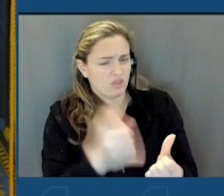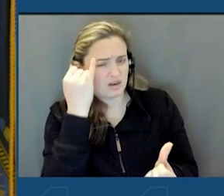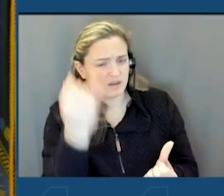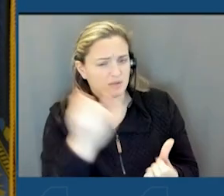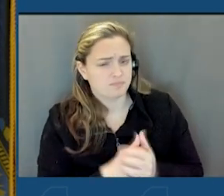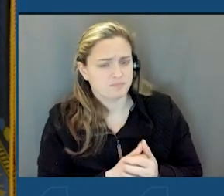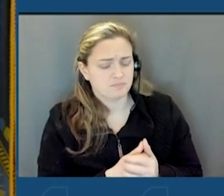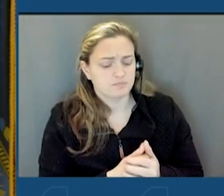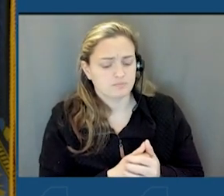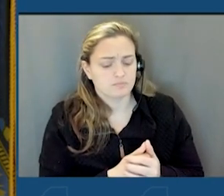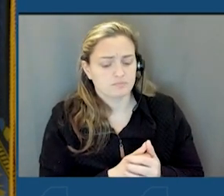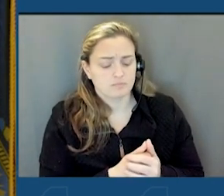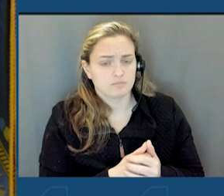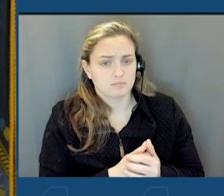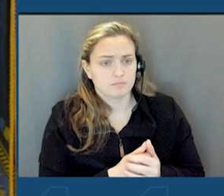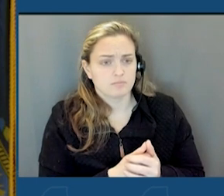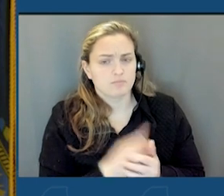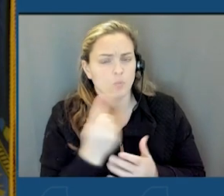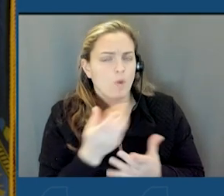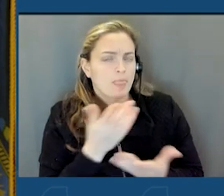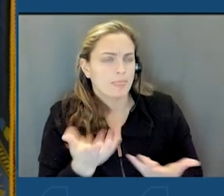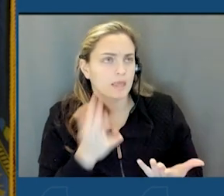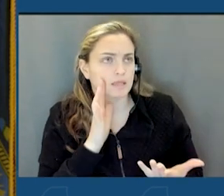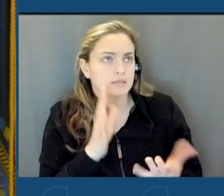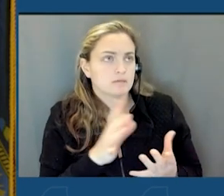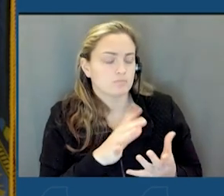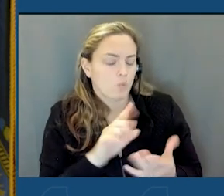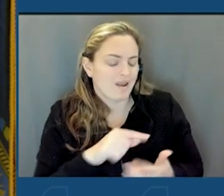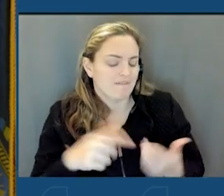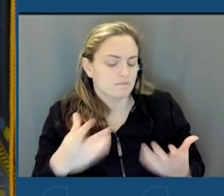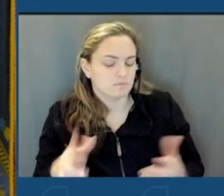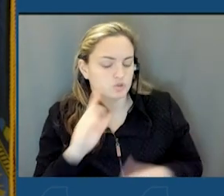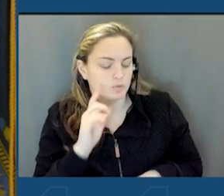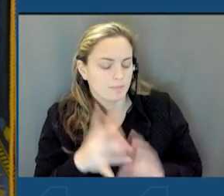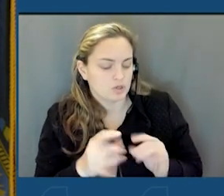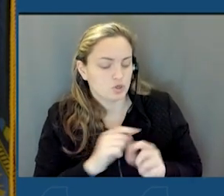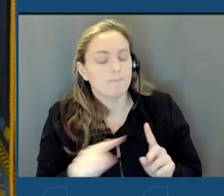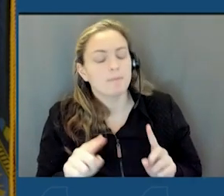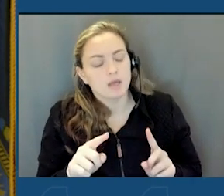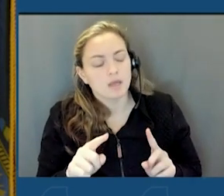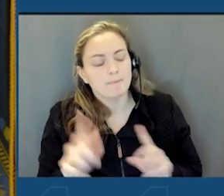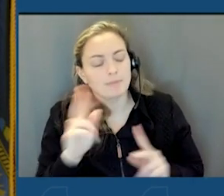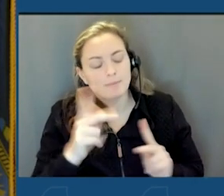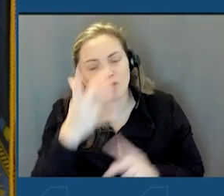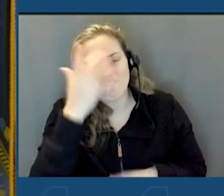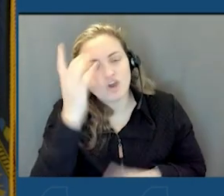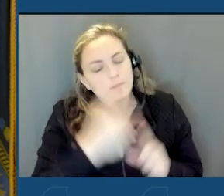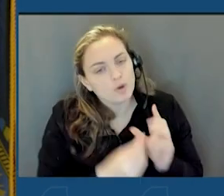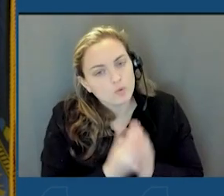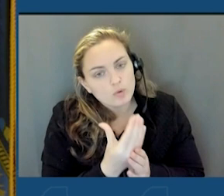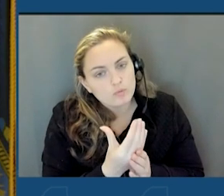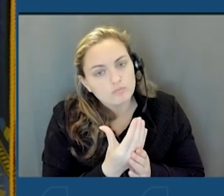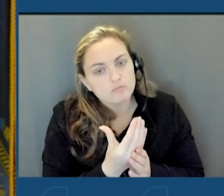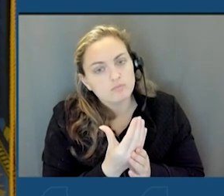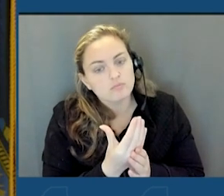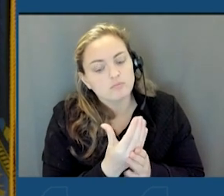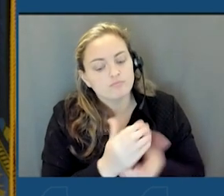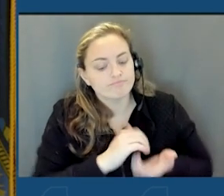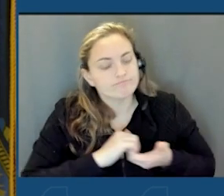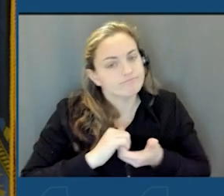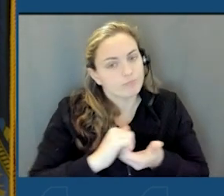And one of the things, and I'll step over here in a second, one of the things that people forget about growth, it's about the partners you